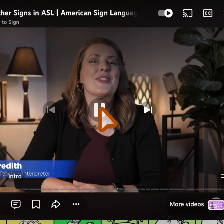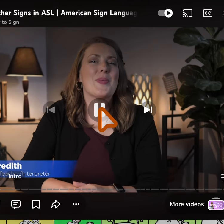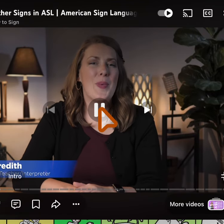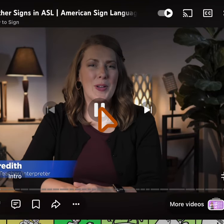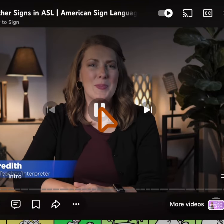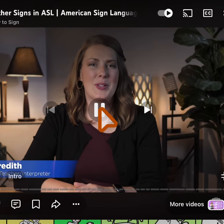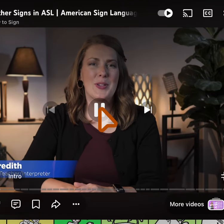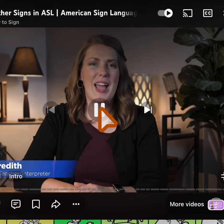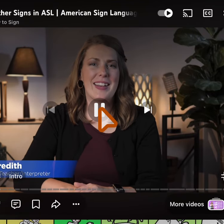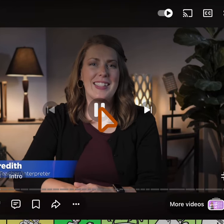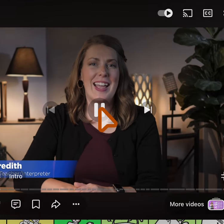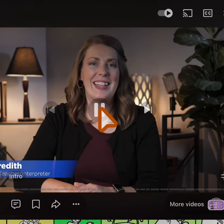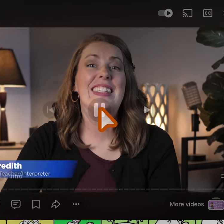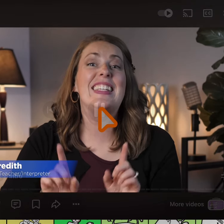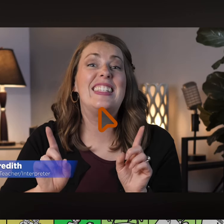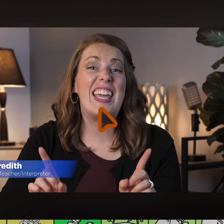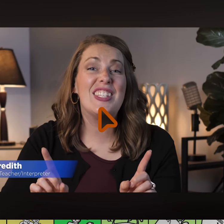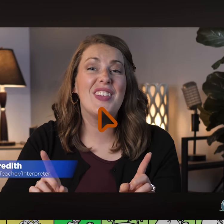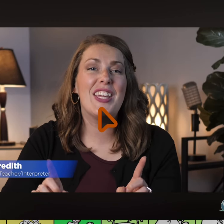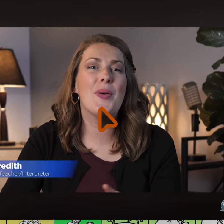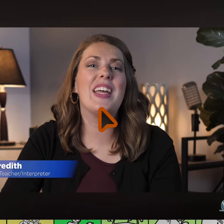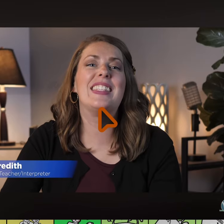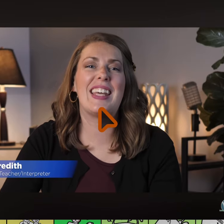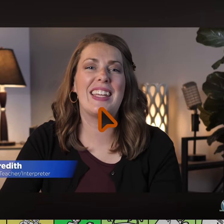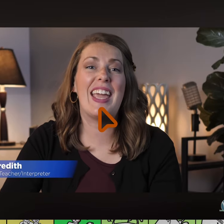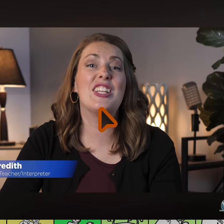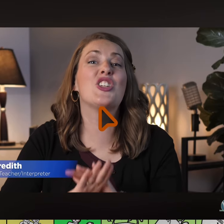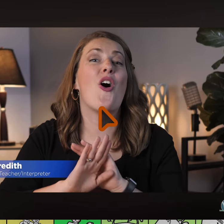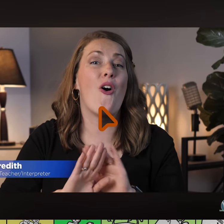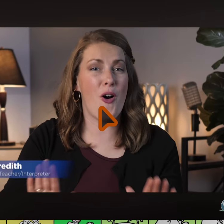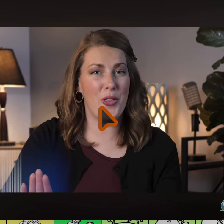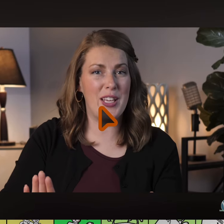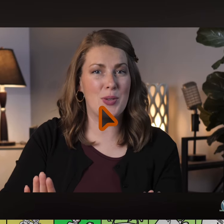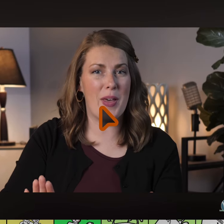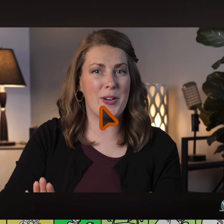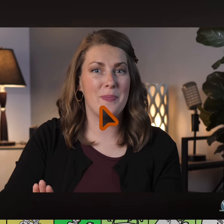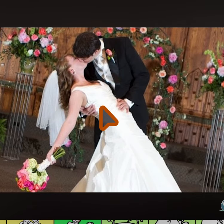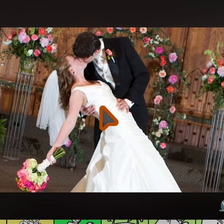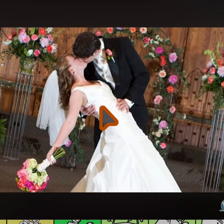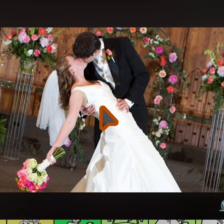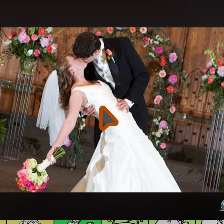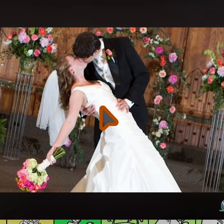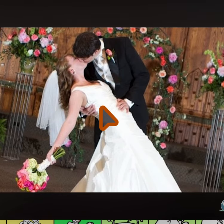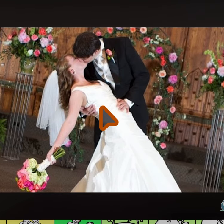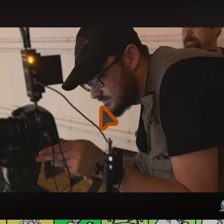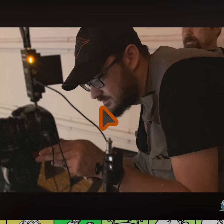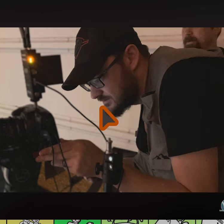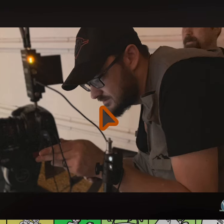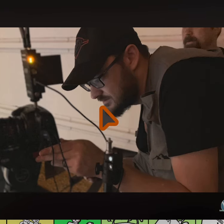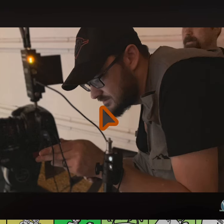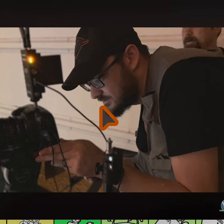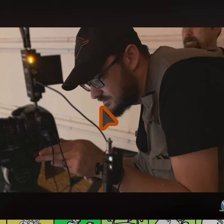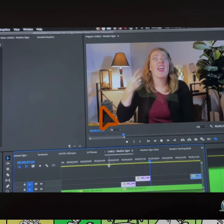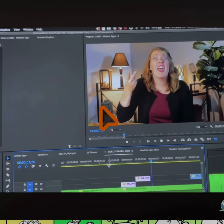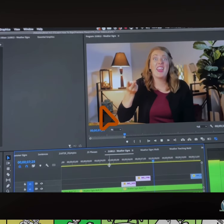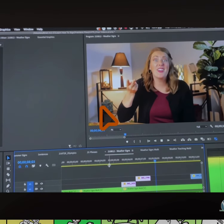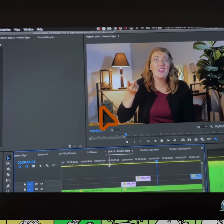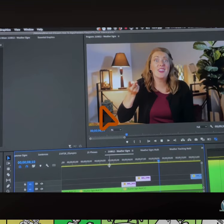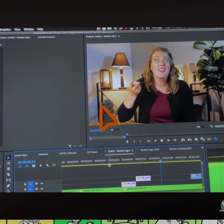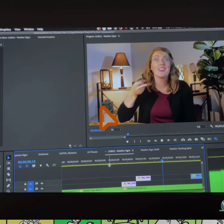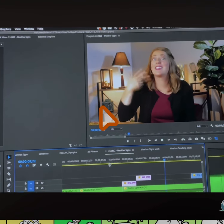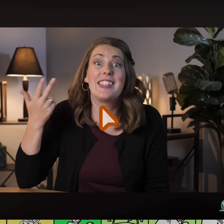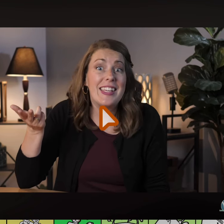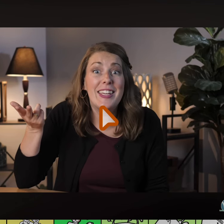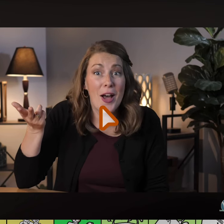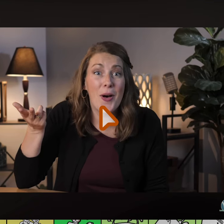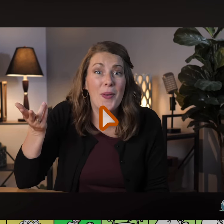Hey signers, welcome to Learn How to Sign. Today's video is dedicated to all things weather. My husband, the director,